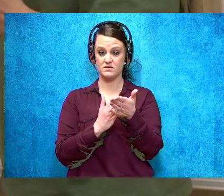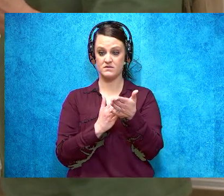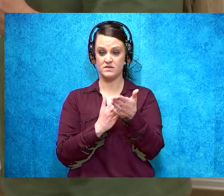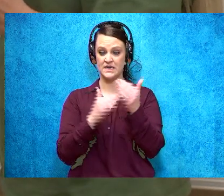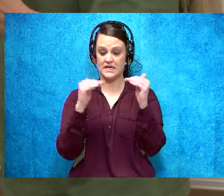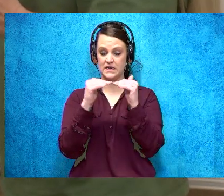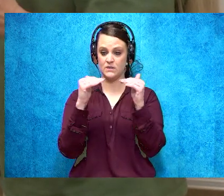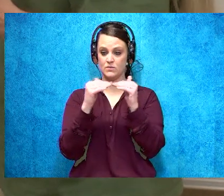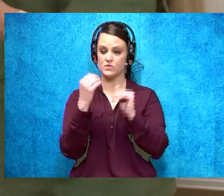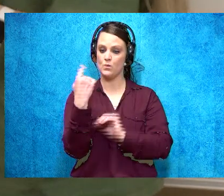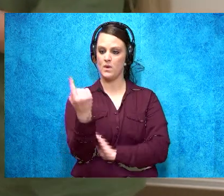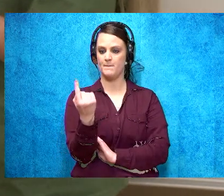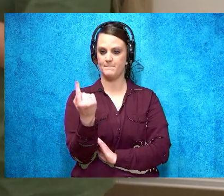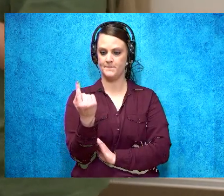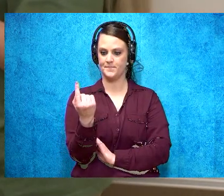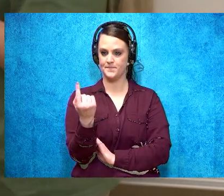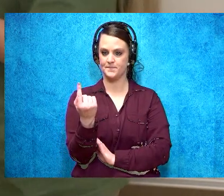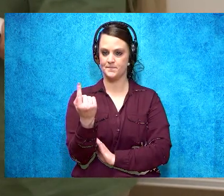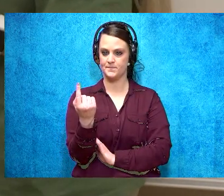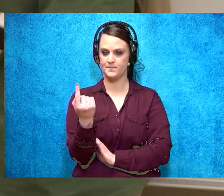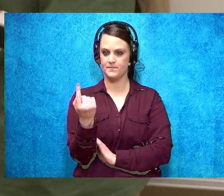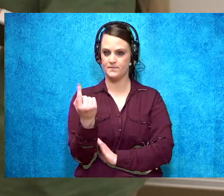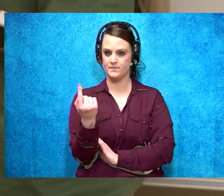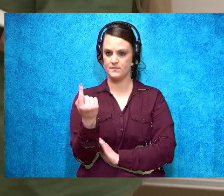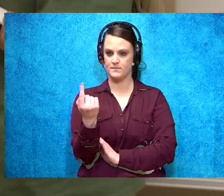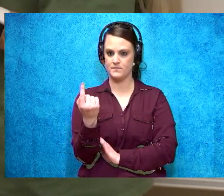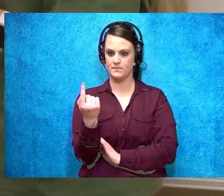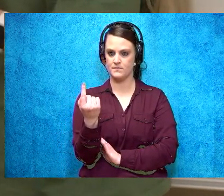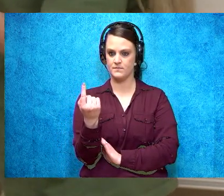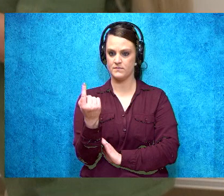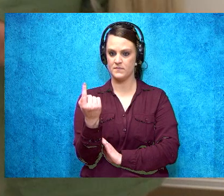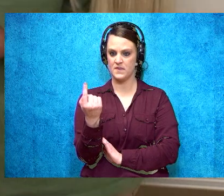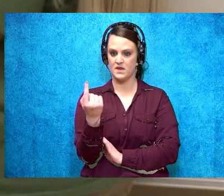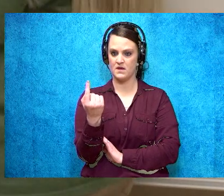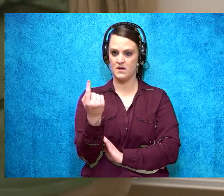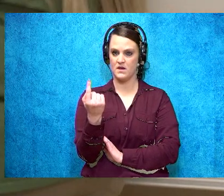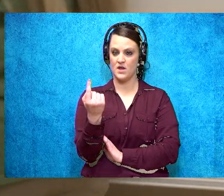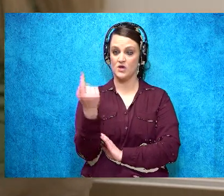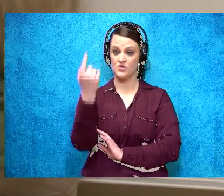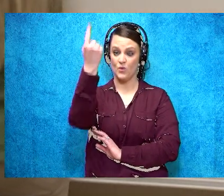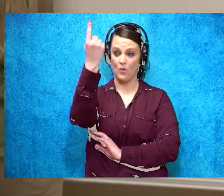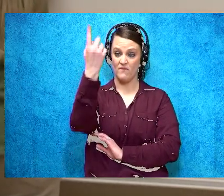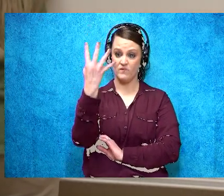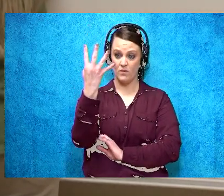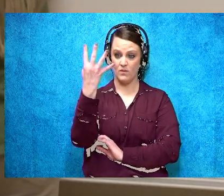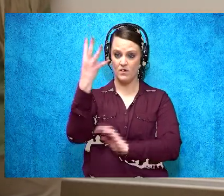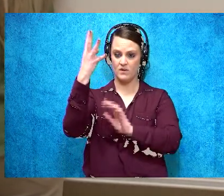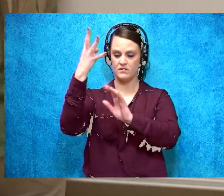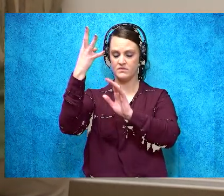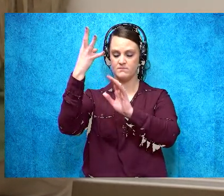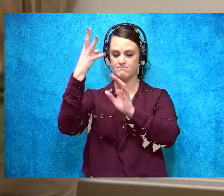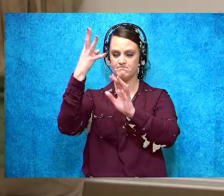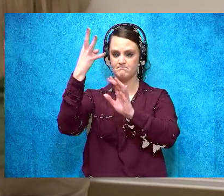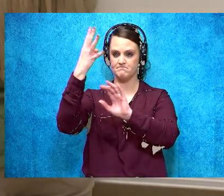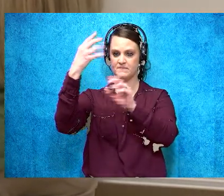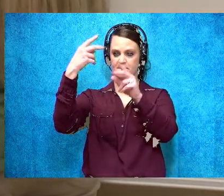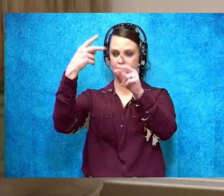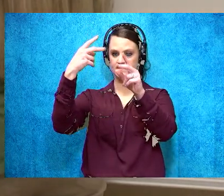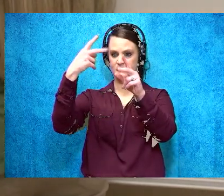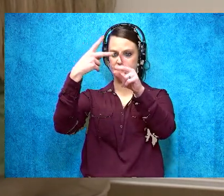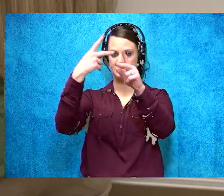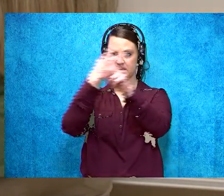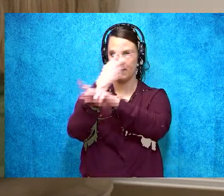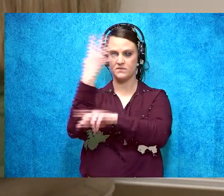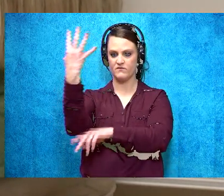equals 1 whole. So I'm going to take this section and replace it. 2 minus